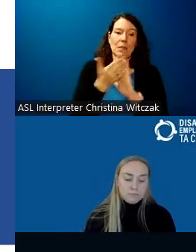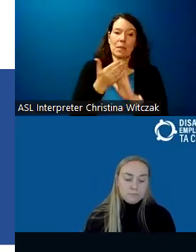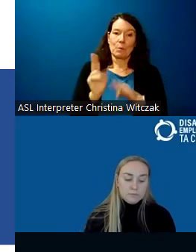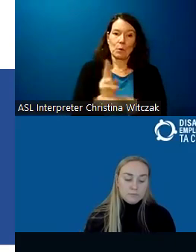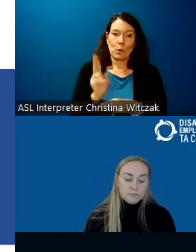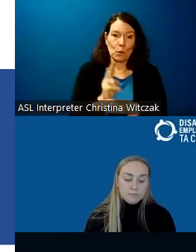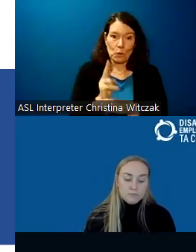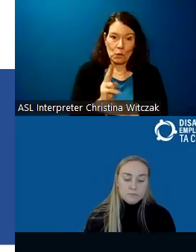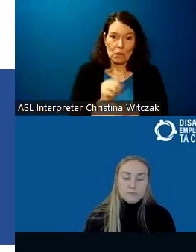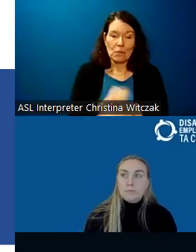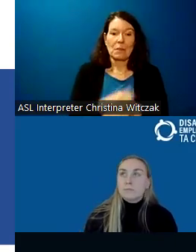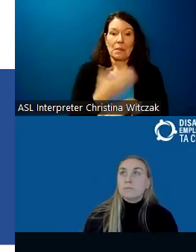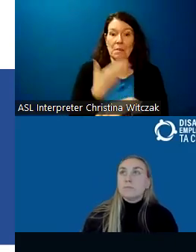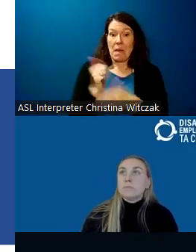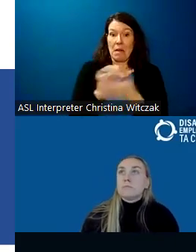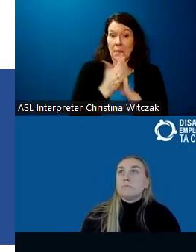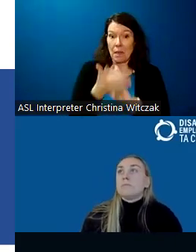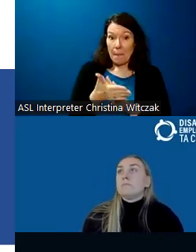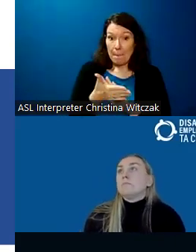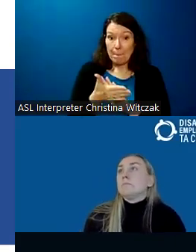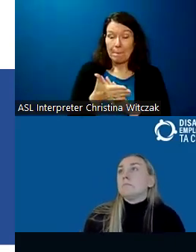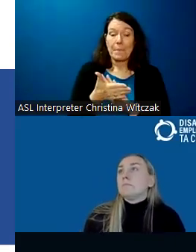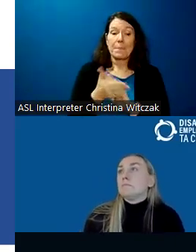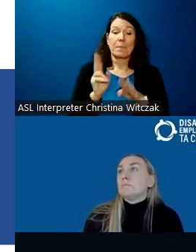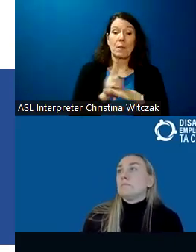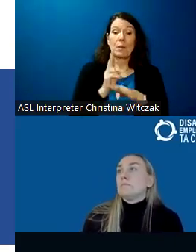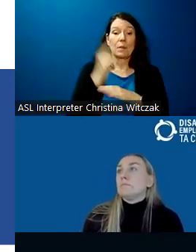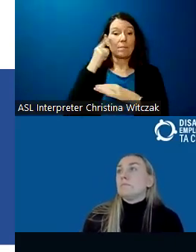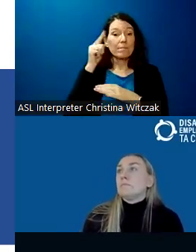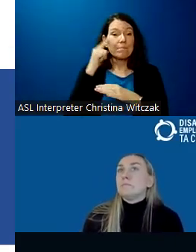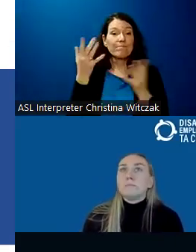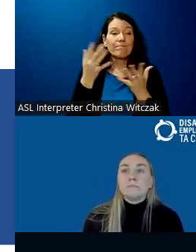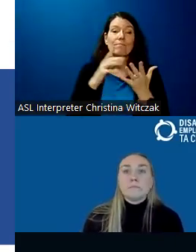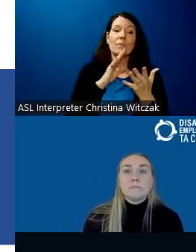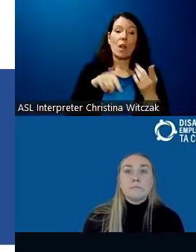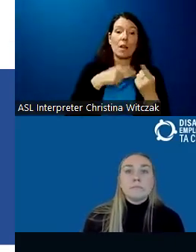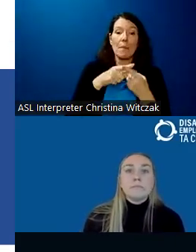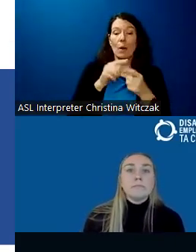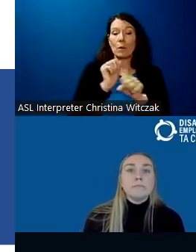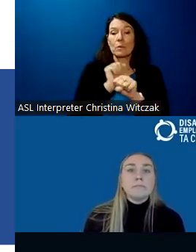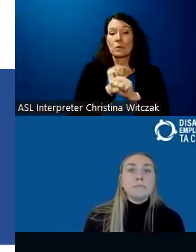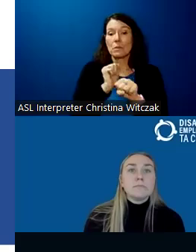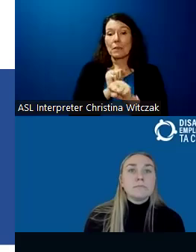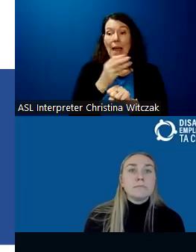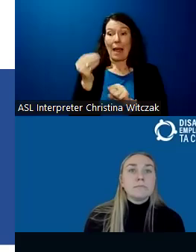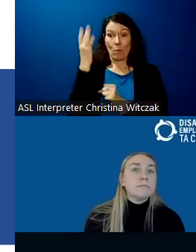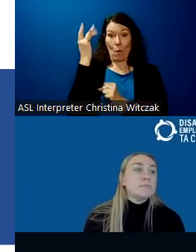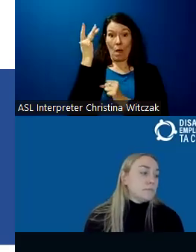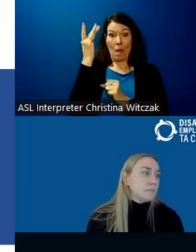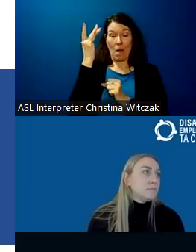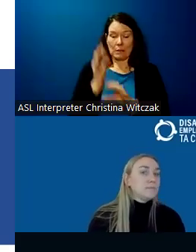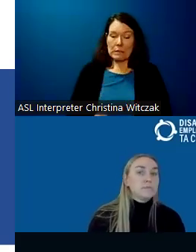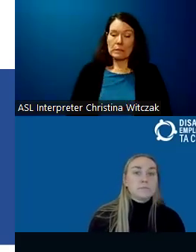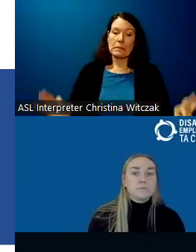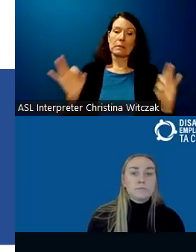the better we become at using it to talk about the issue of employment and why it is such a key